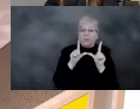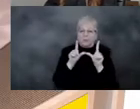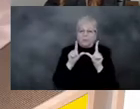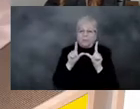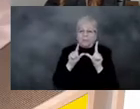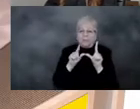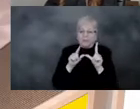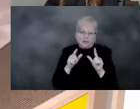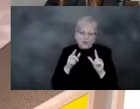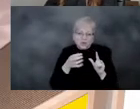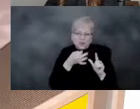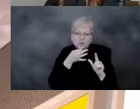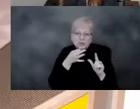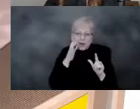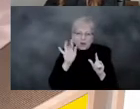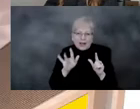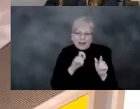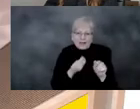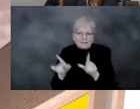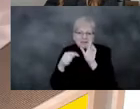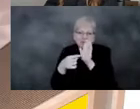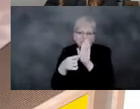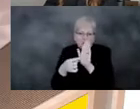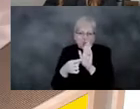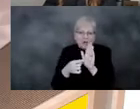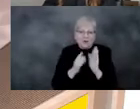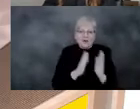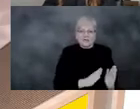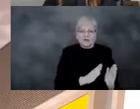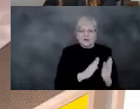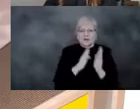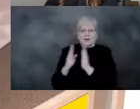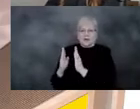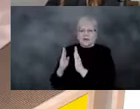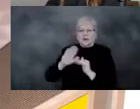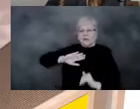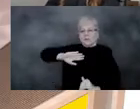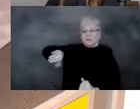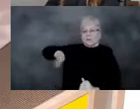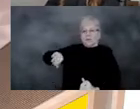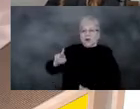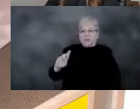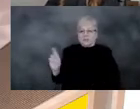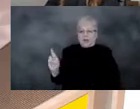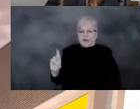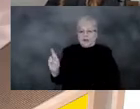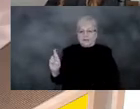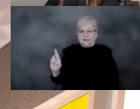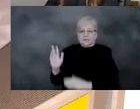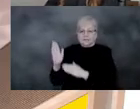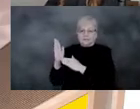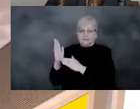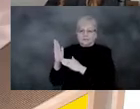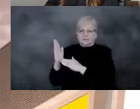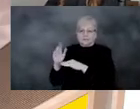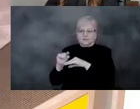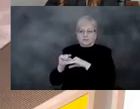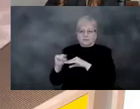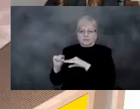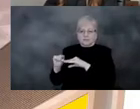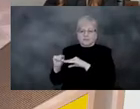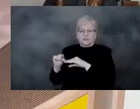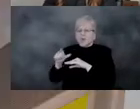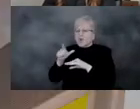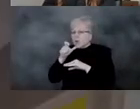these in just a moment. Moving over to the right hand side of the bottom toolbar is an icon that says who's here.